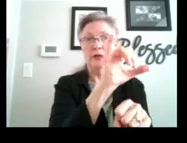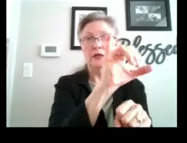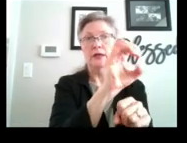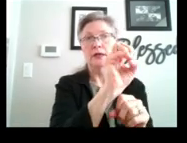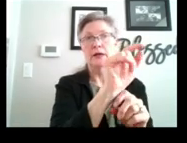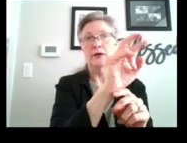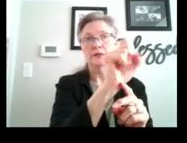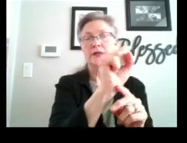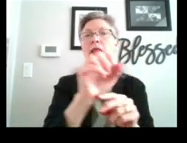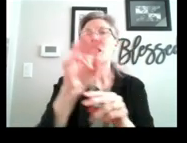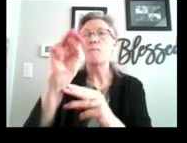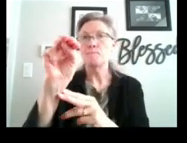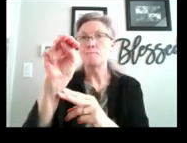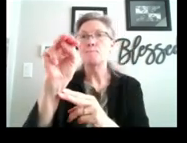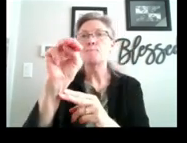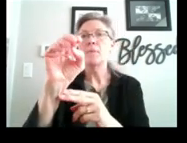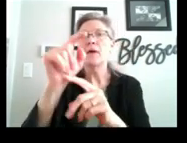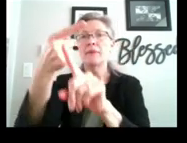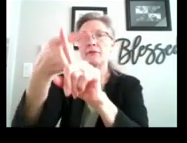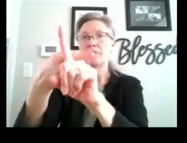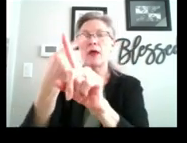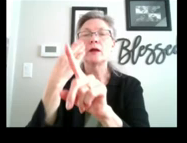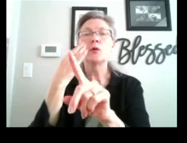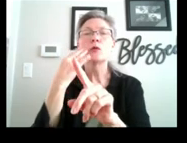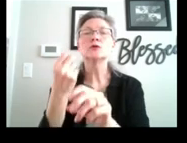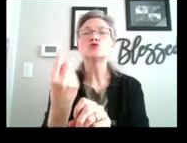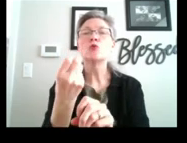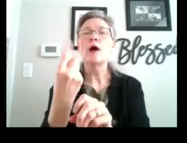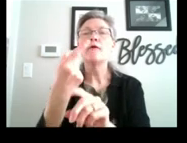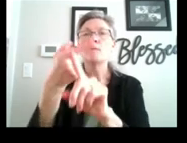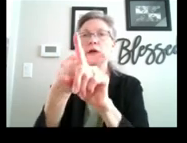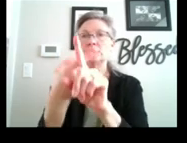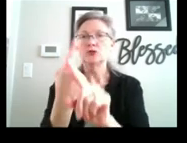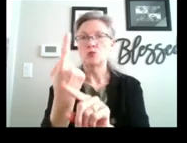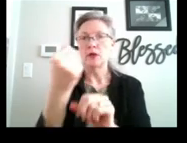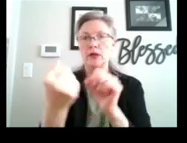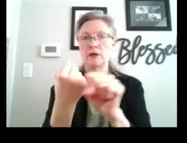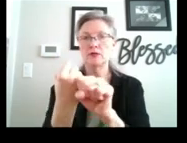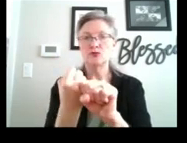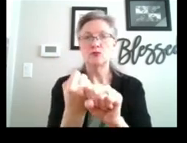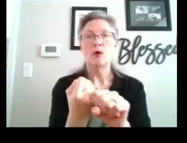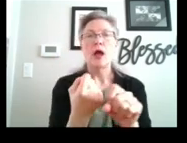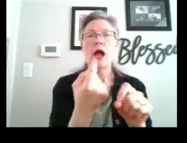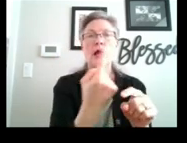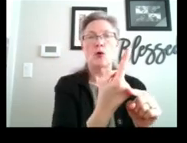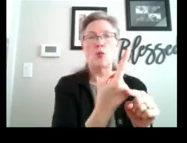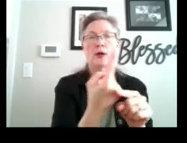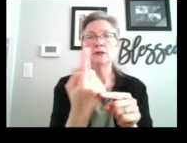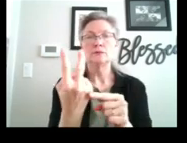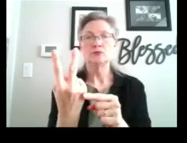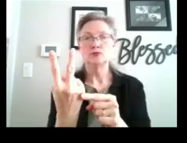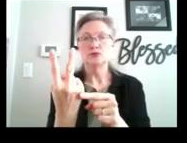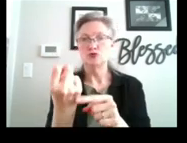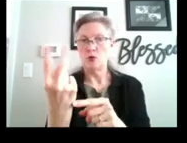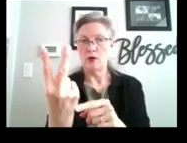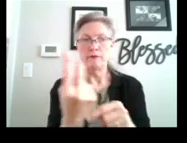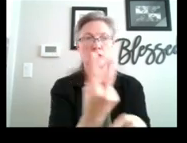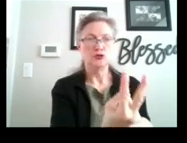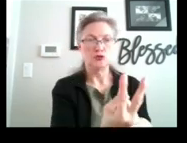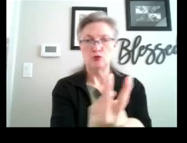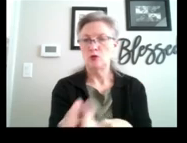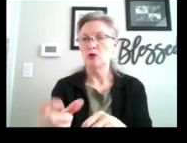And then my months, I know there's 12 months in 1 year. So that means there's 24 months in 2 years. If I keep